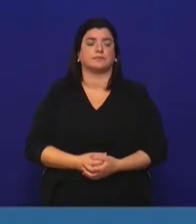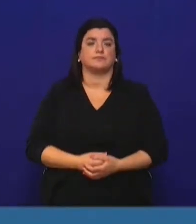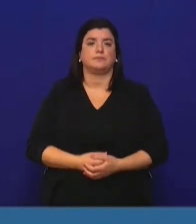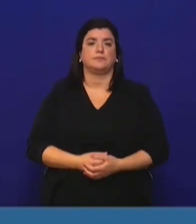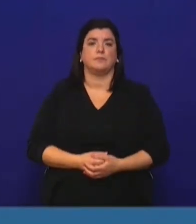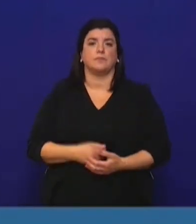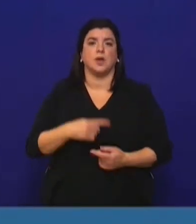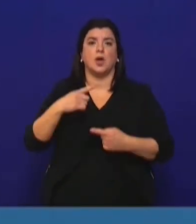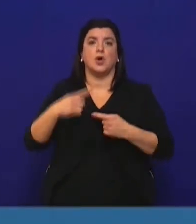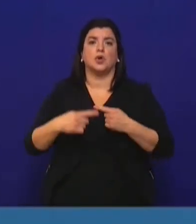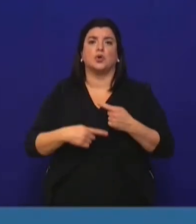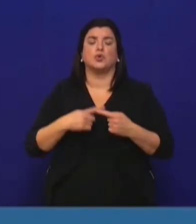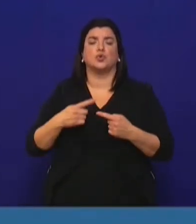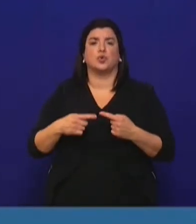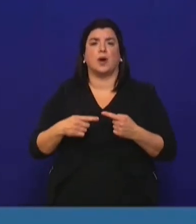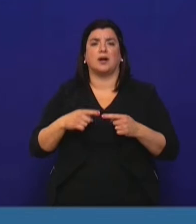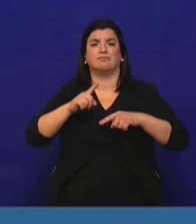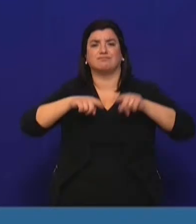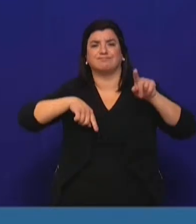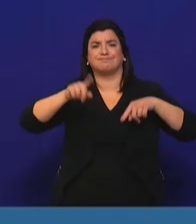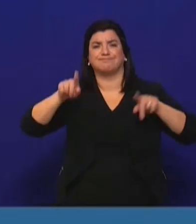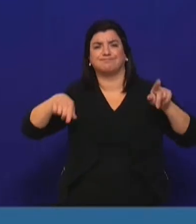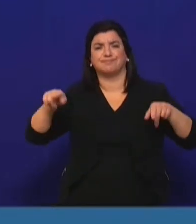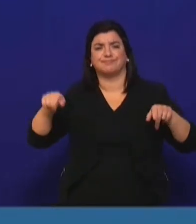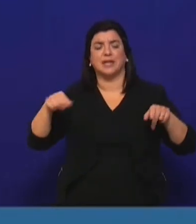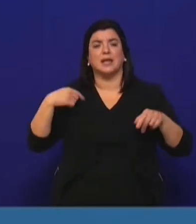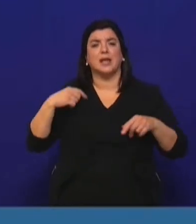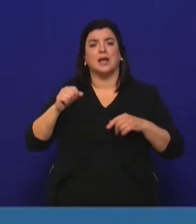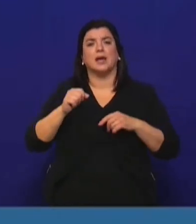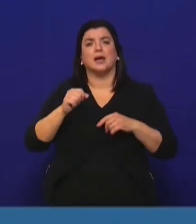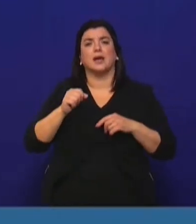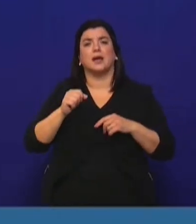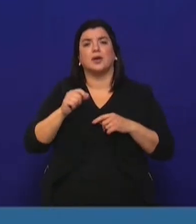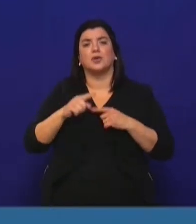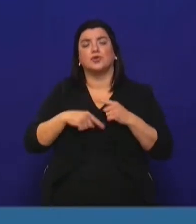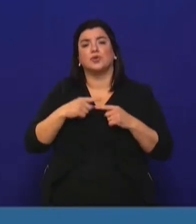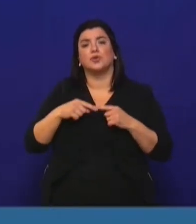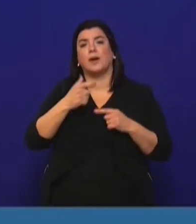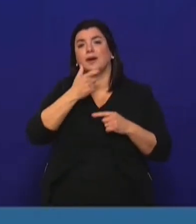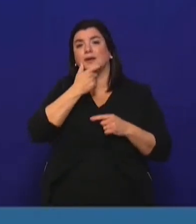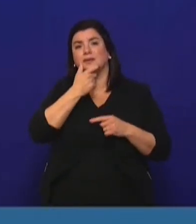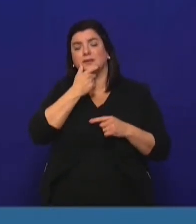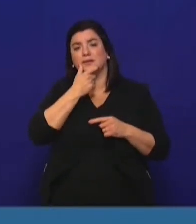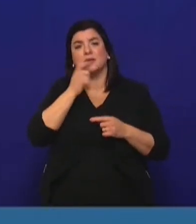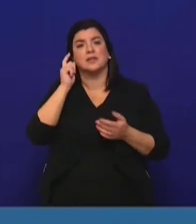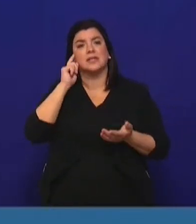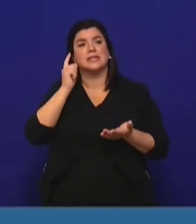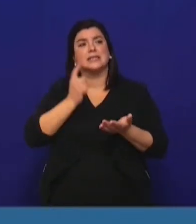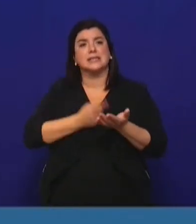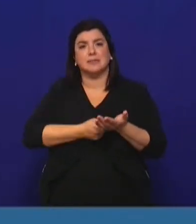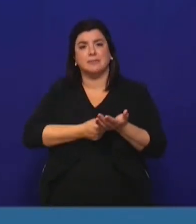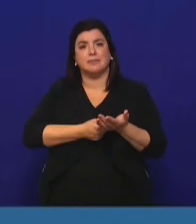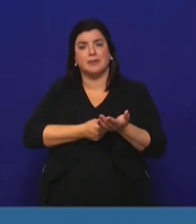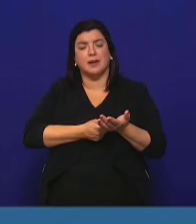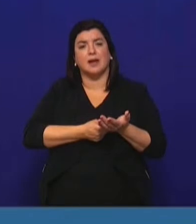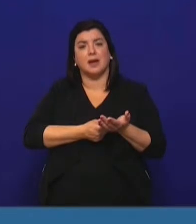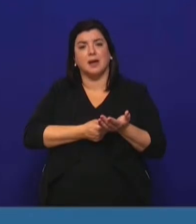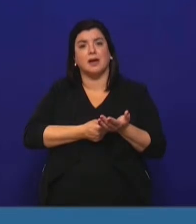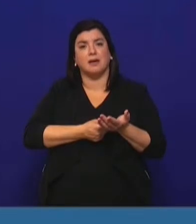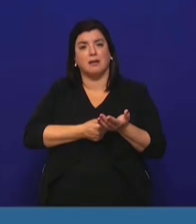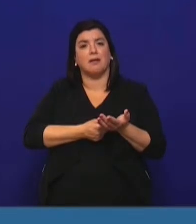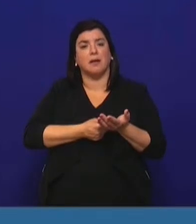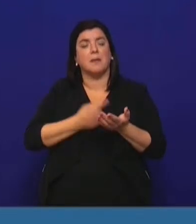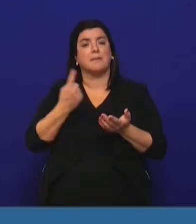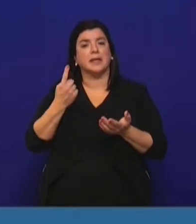have explained, we identify a number of the positive cases that we have. We target them because